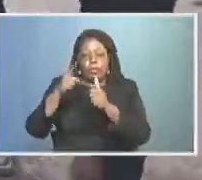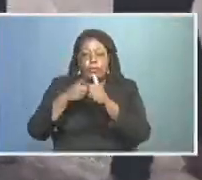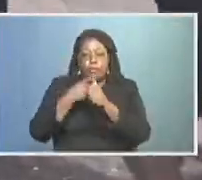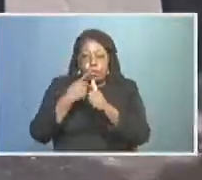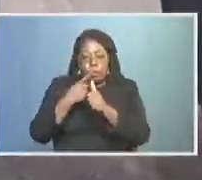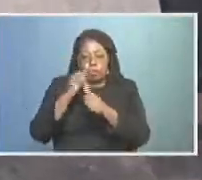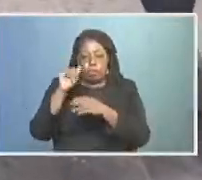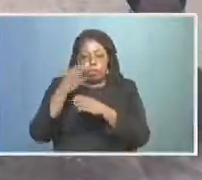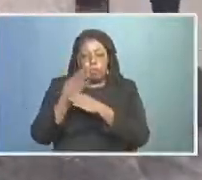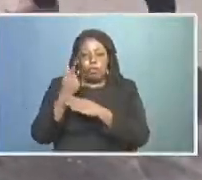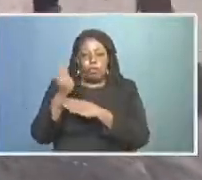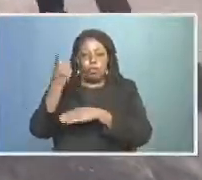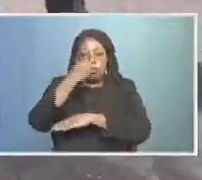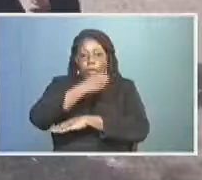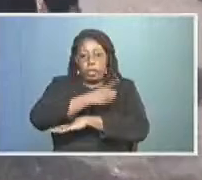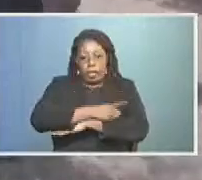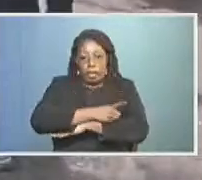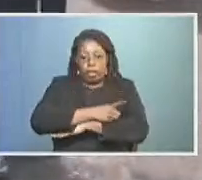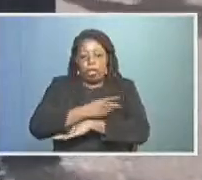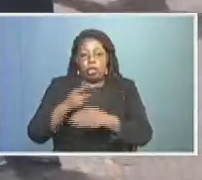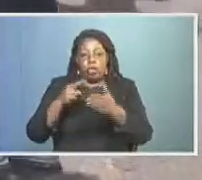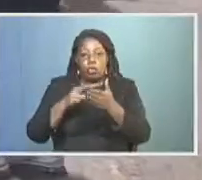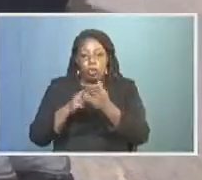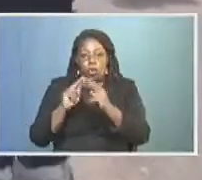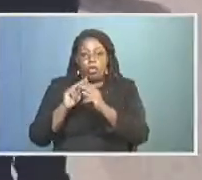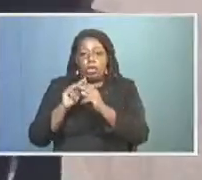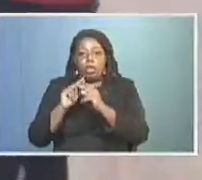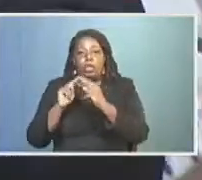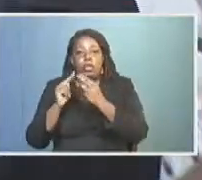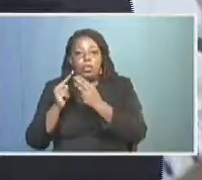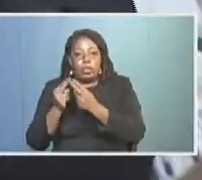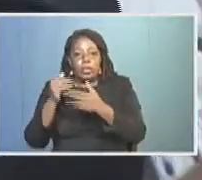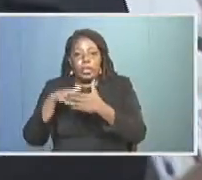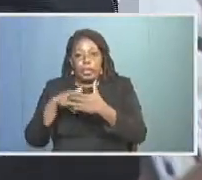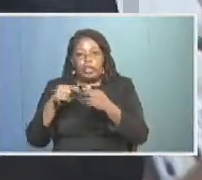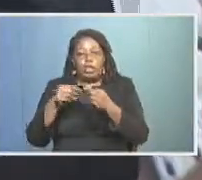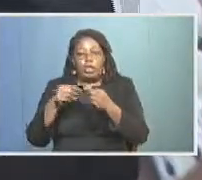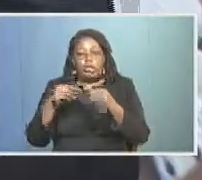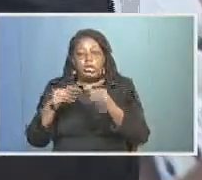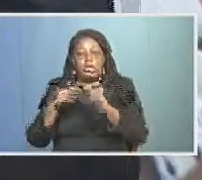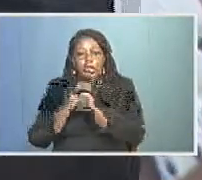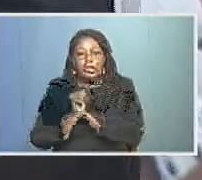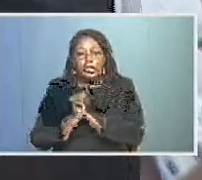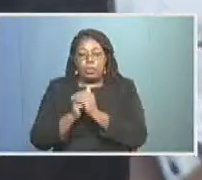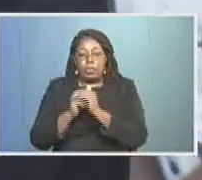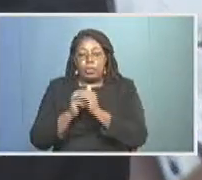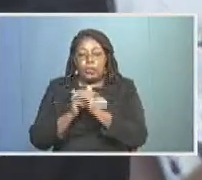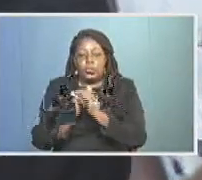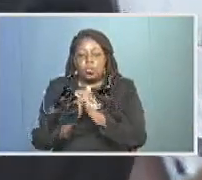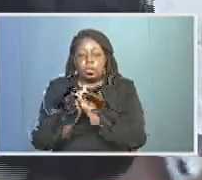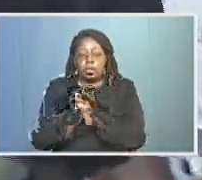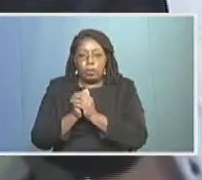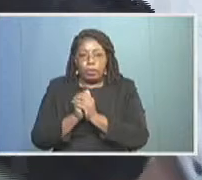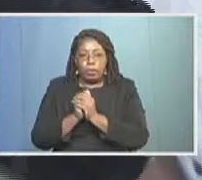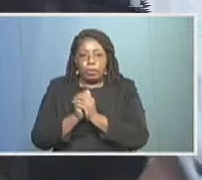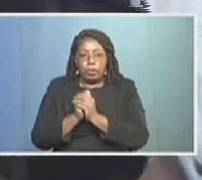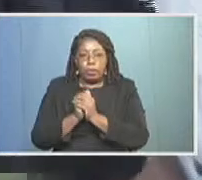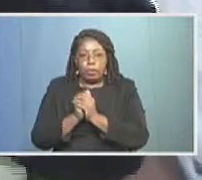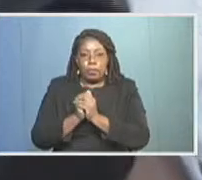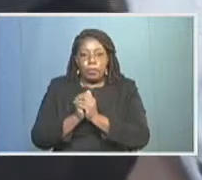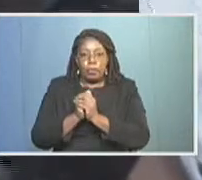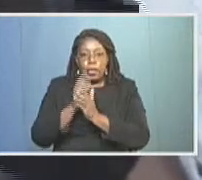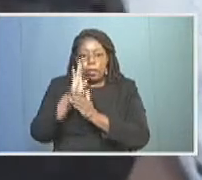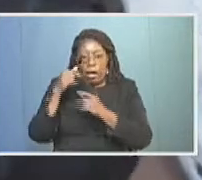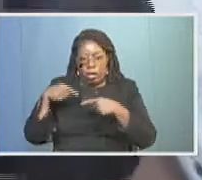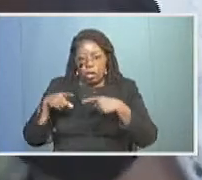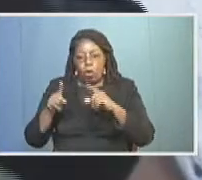of the day, however, to restore unity within the opposition. How will we unite our party? By